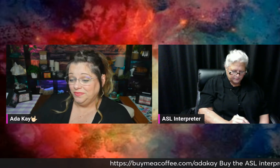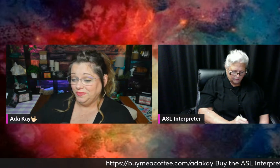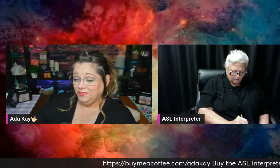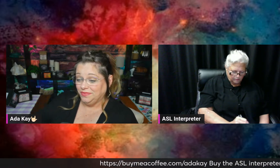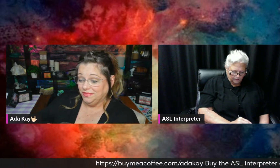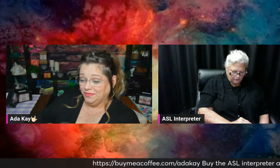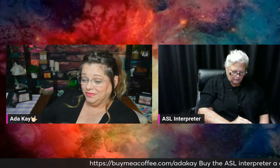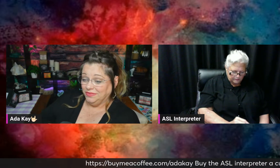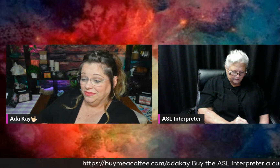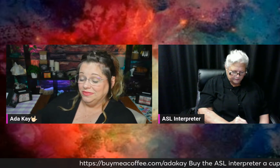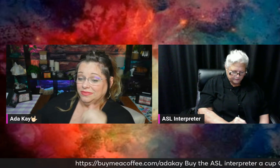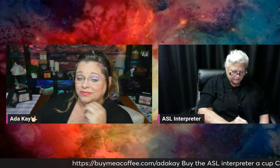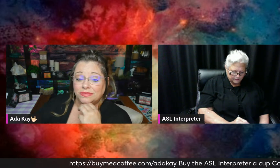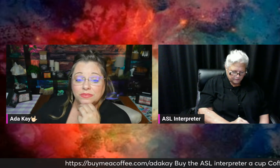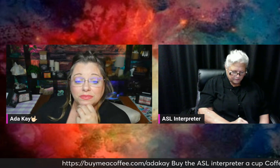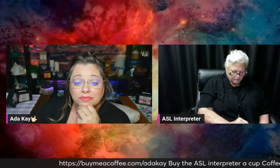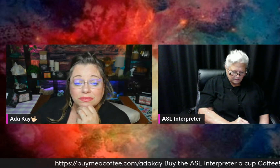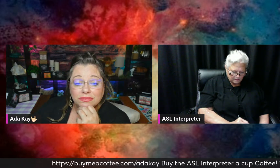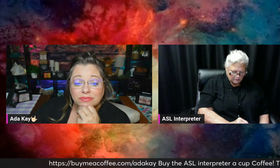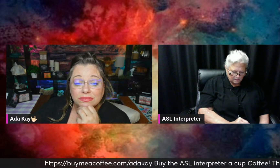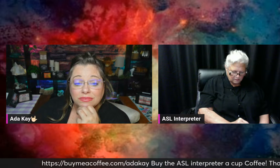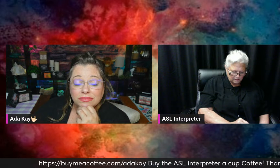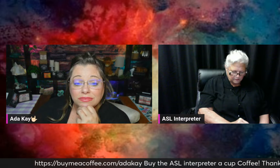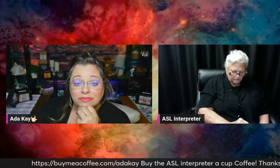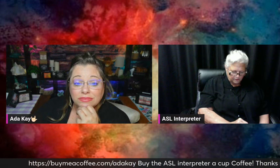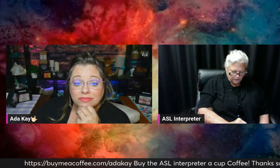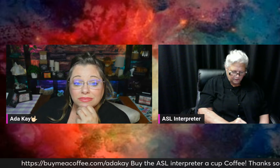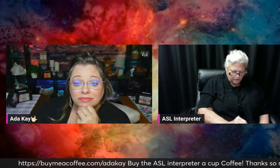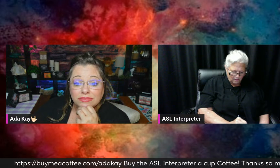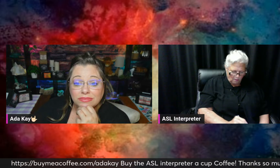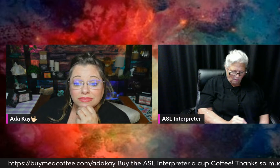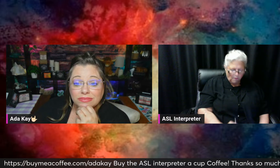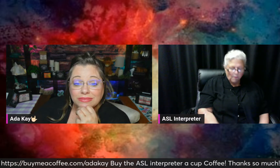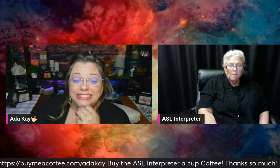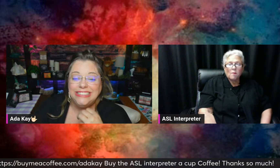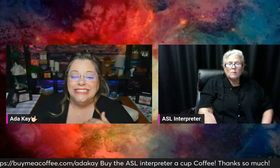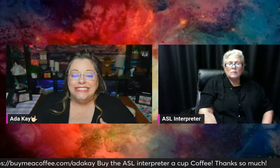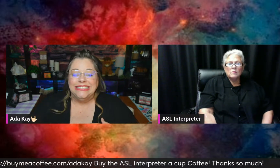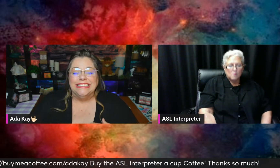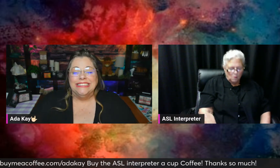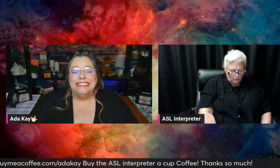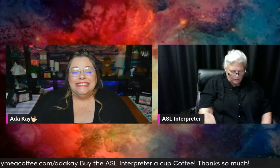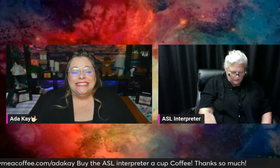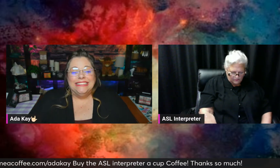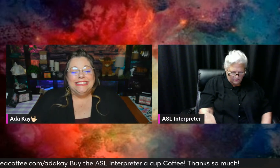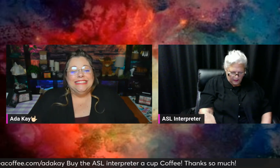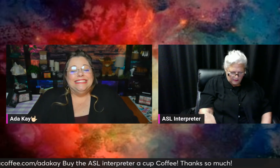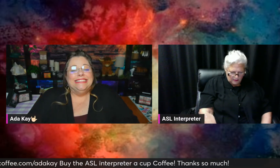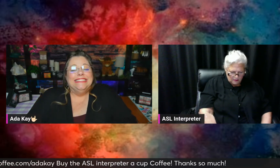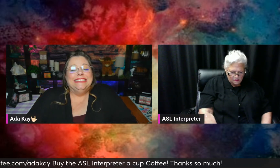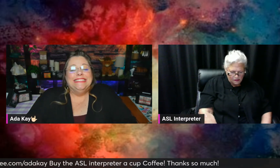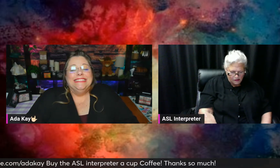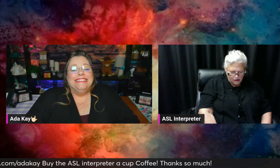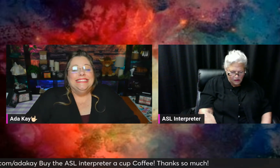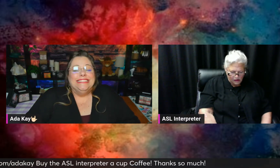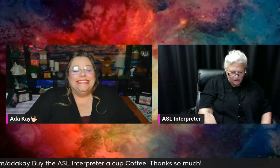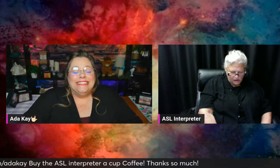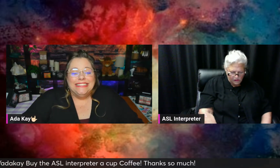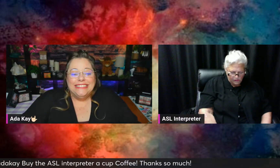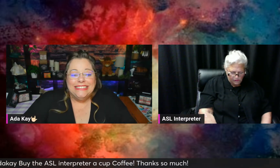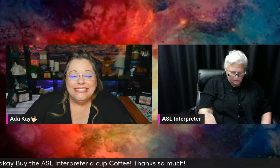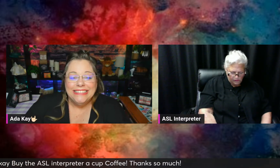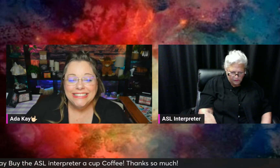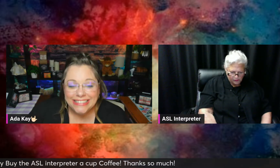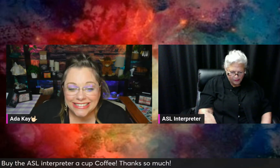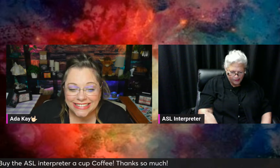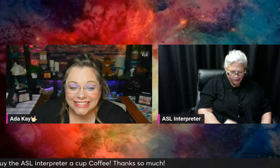you on lawn lumber the other night, and they were all so impressed. I was